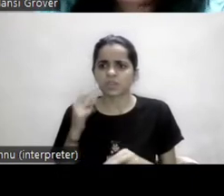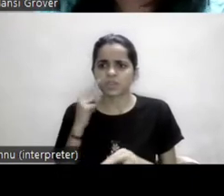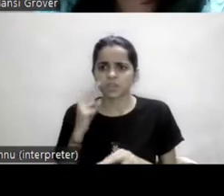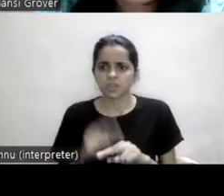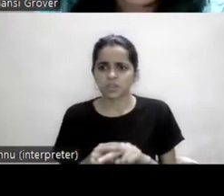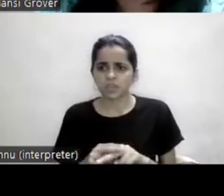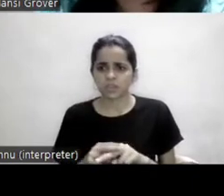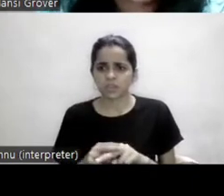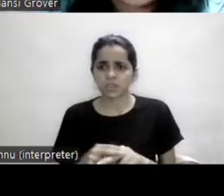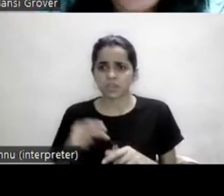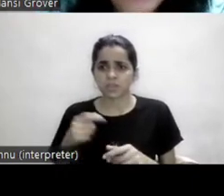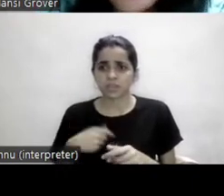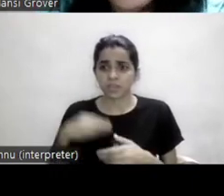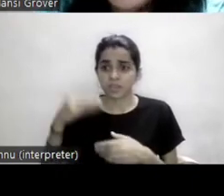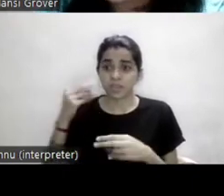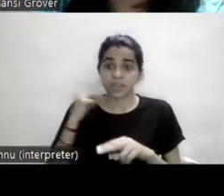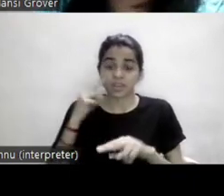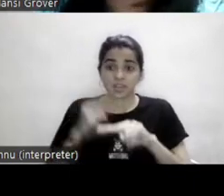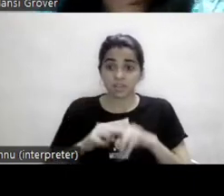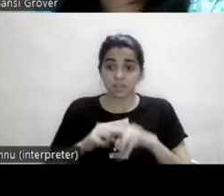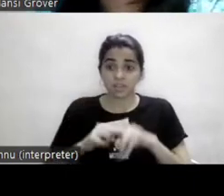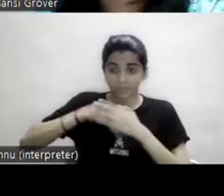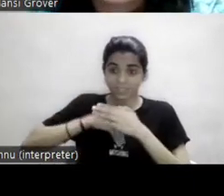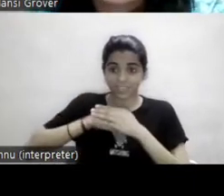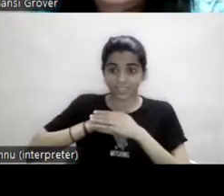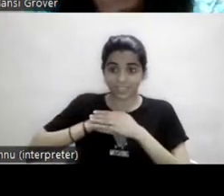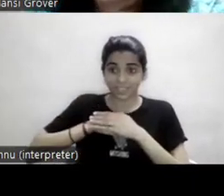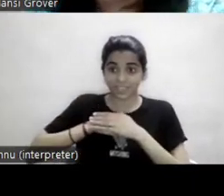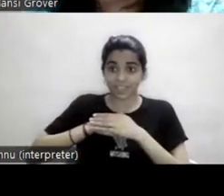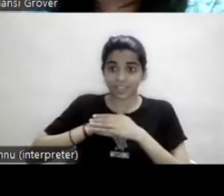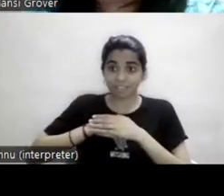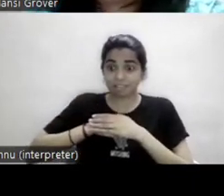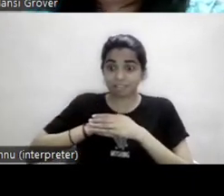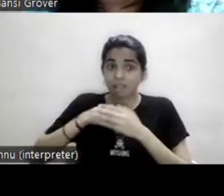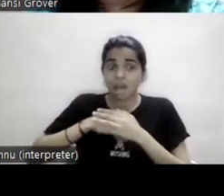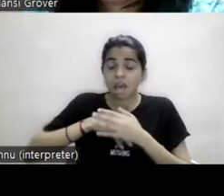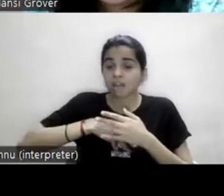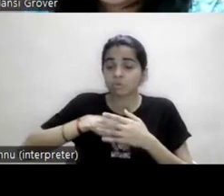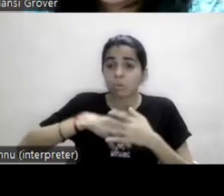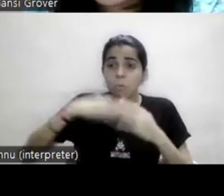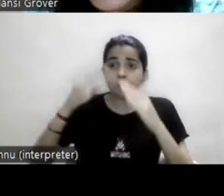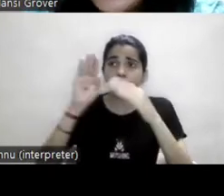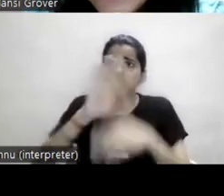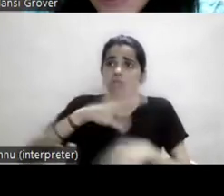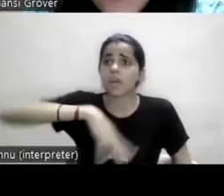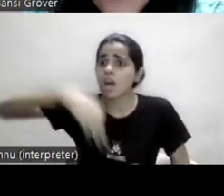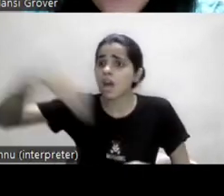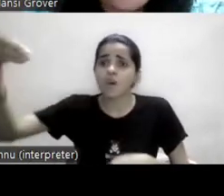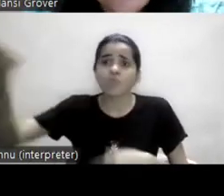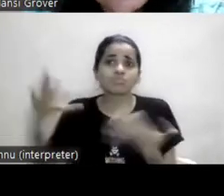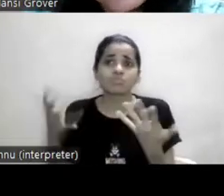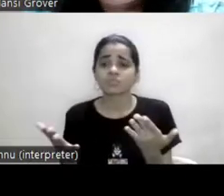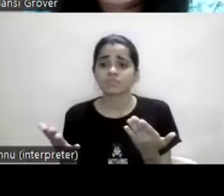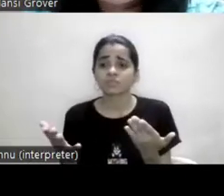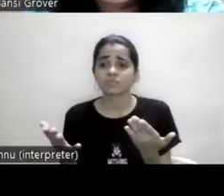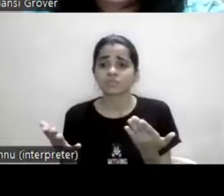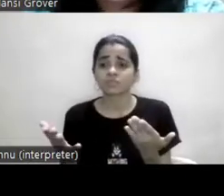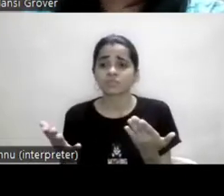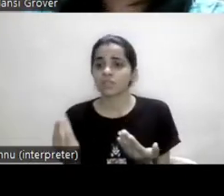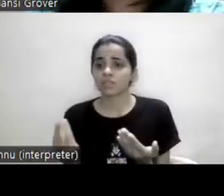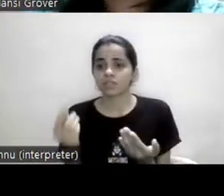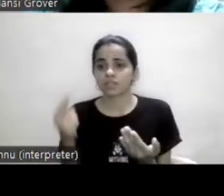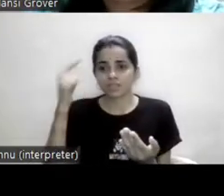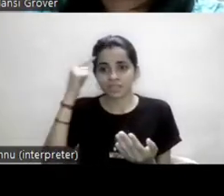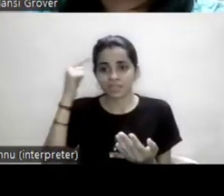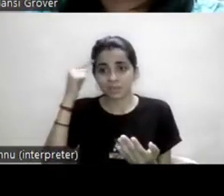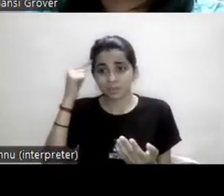that, agar tumhare andar koi hai, to tum wahan se bahar nahi aa paoge. So this is how, you know, mental